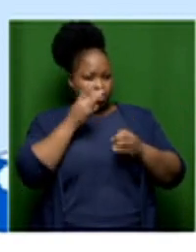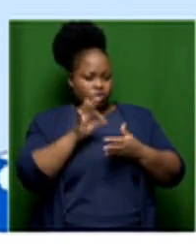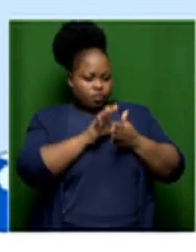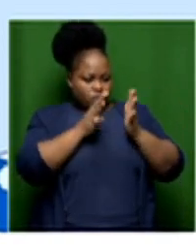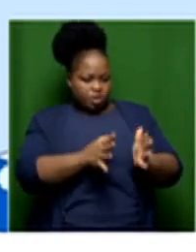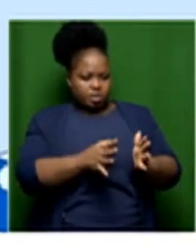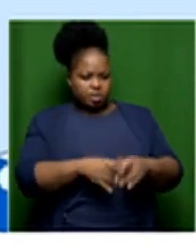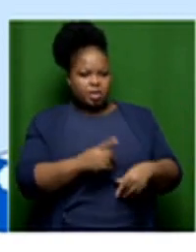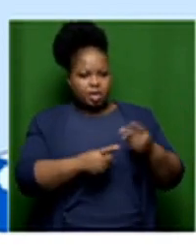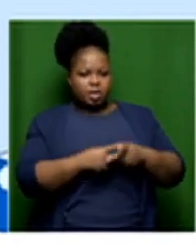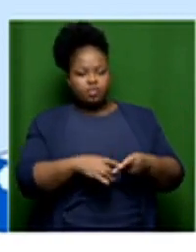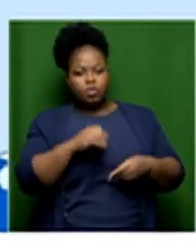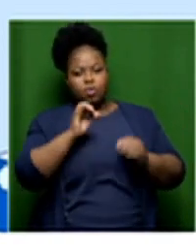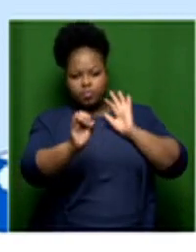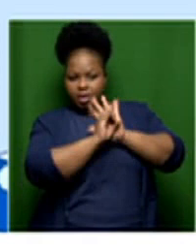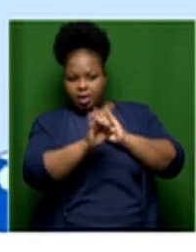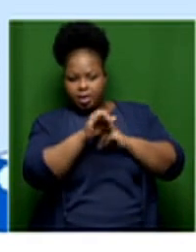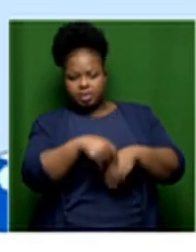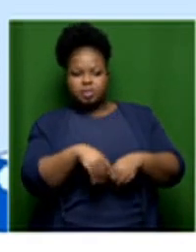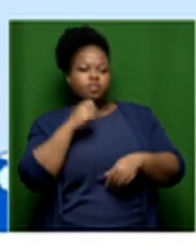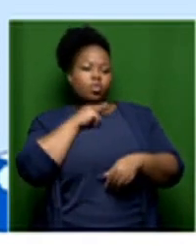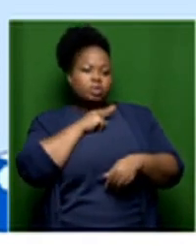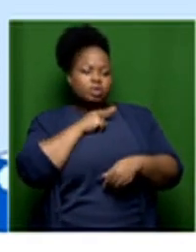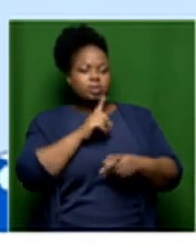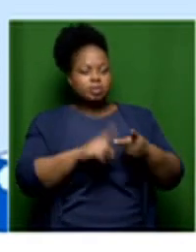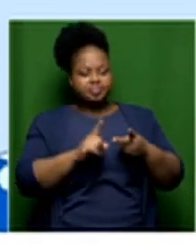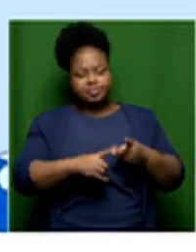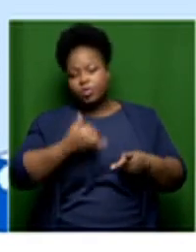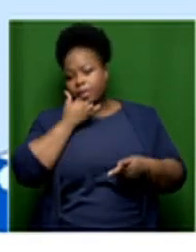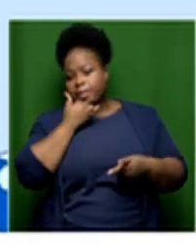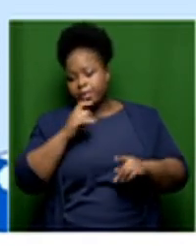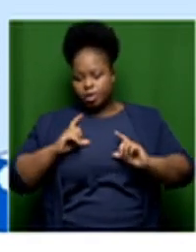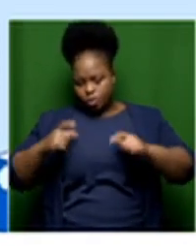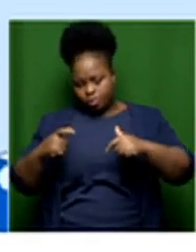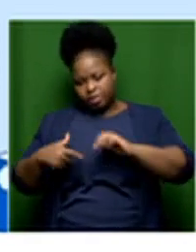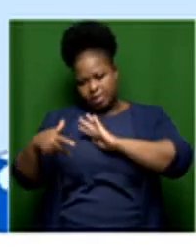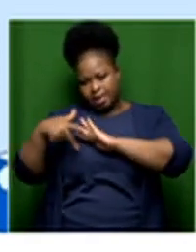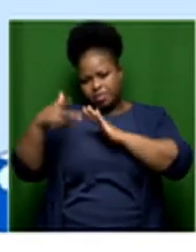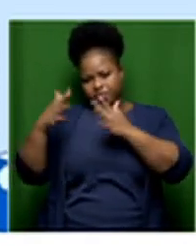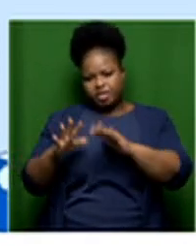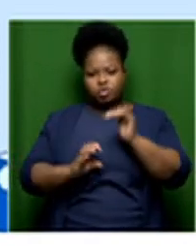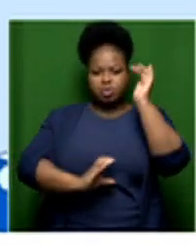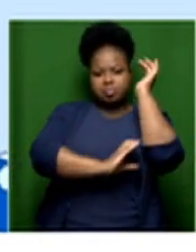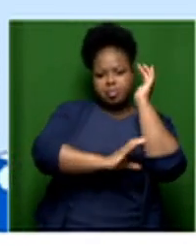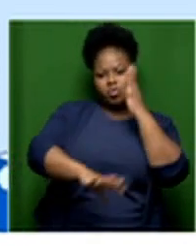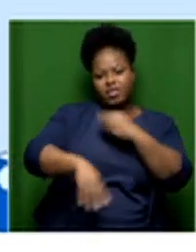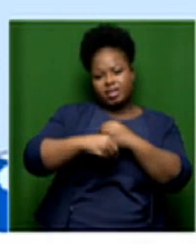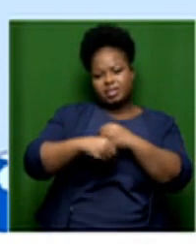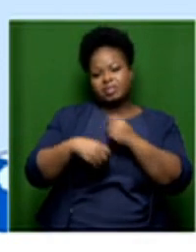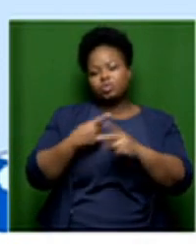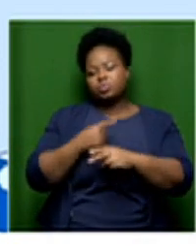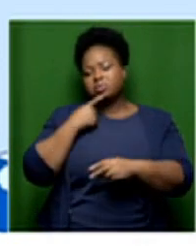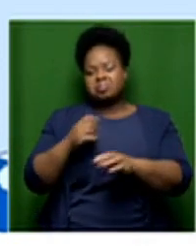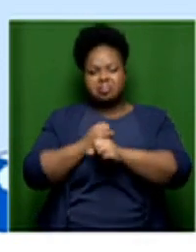the instances of identity fraud. Secondly, we are happy that the committee has approved a clause that we have included that makes